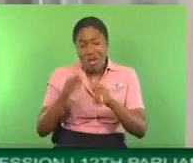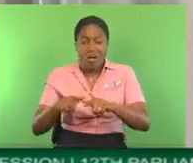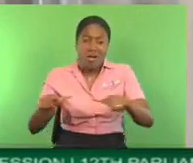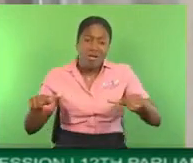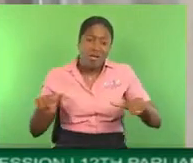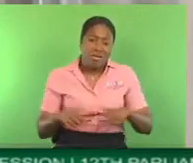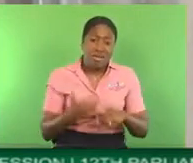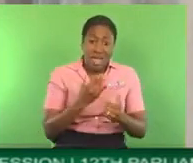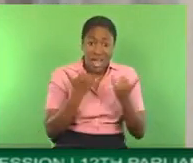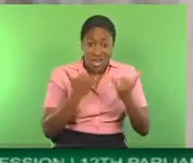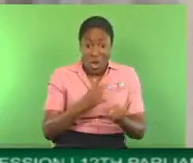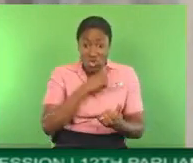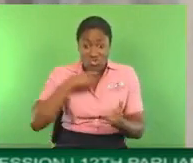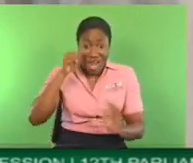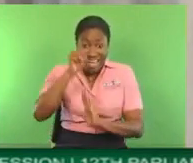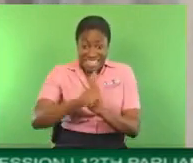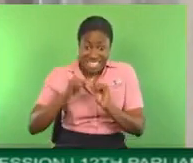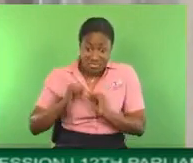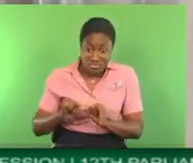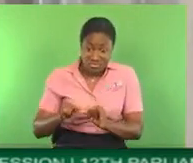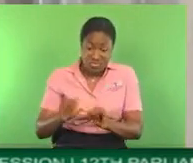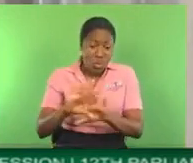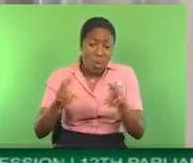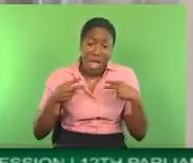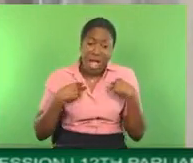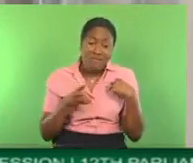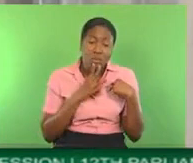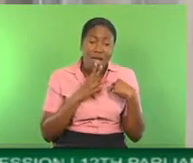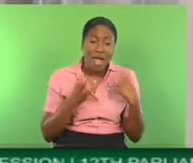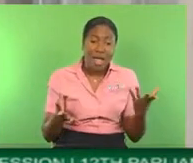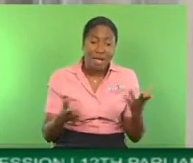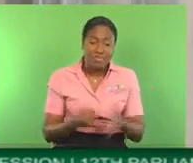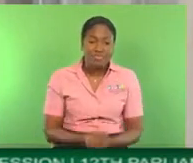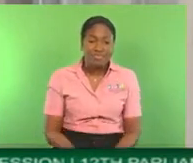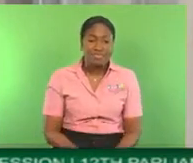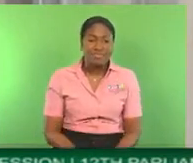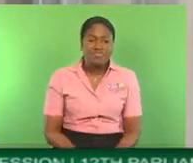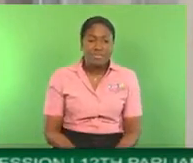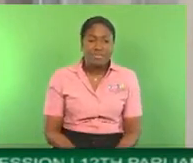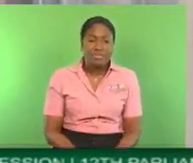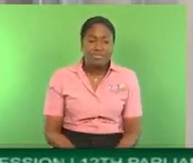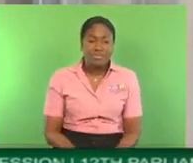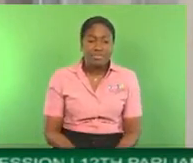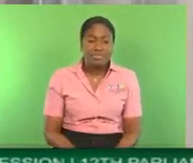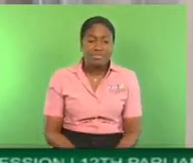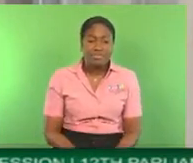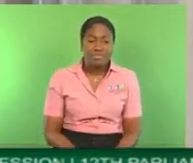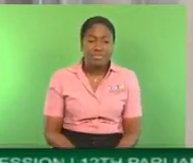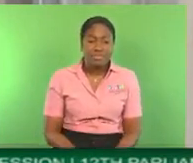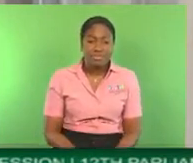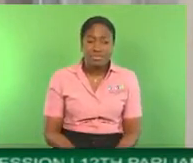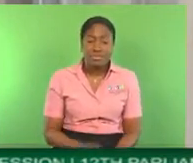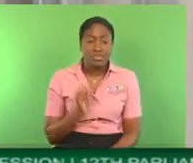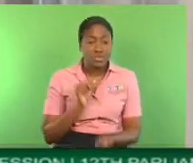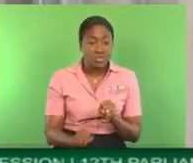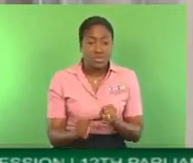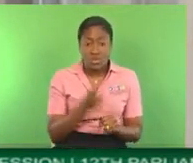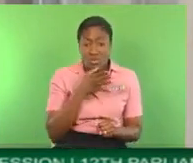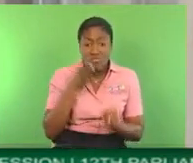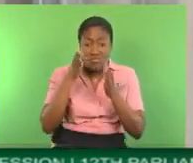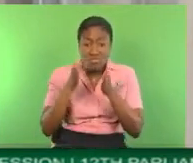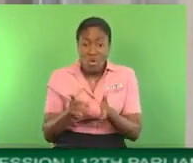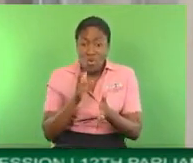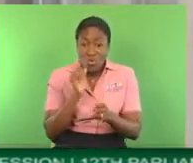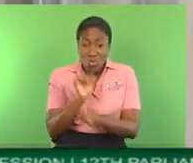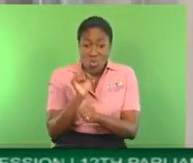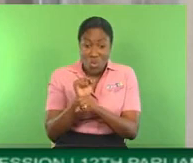extensive dry season, they have no water. Whoever is remaining, God bless those farmers for the heat that they work